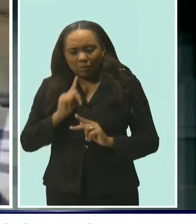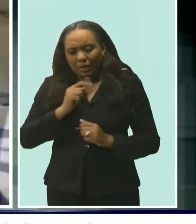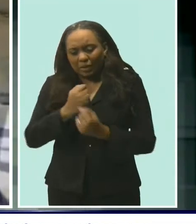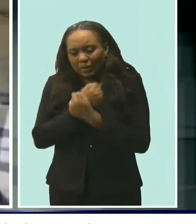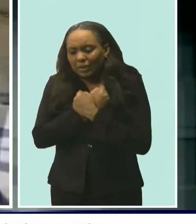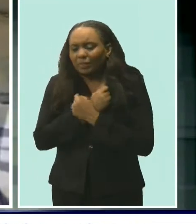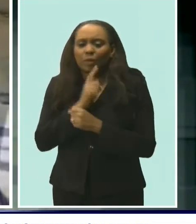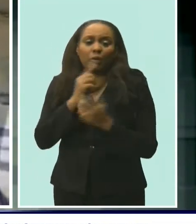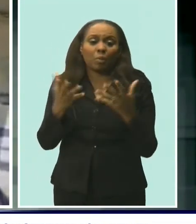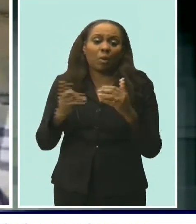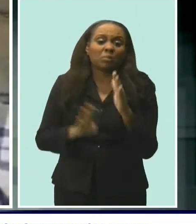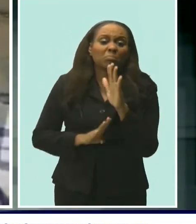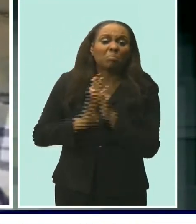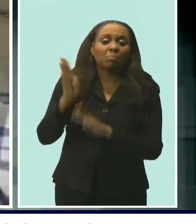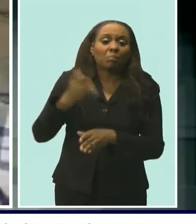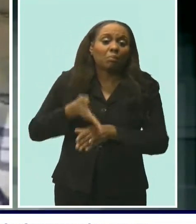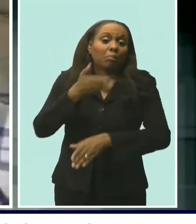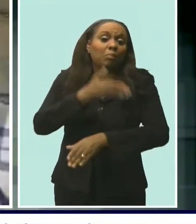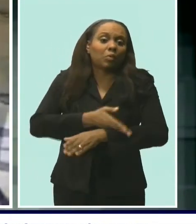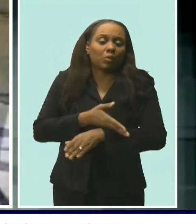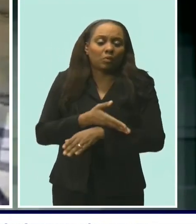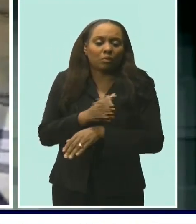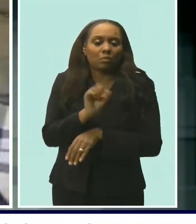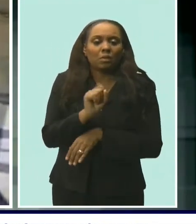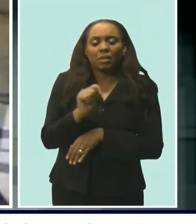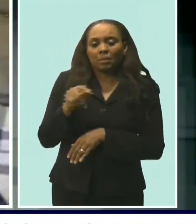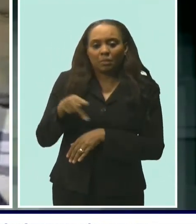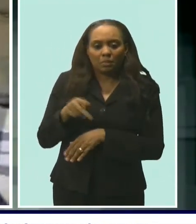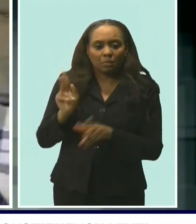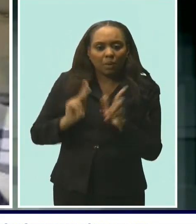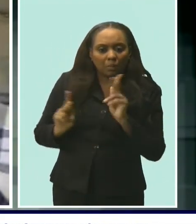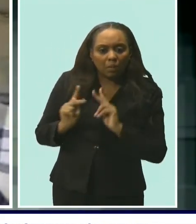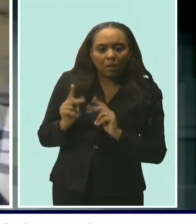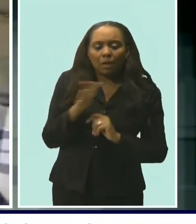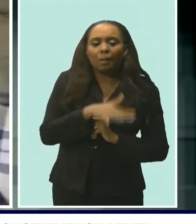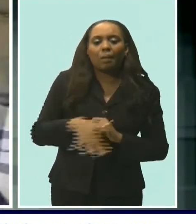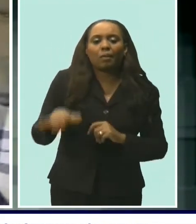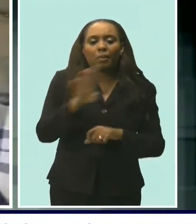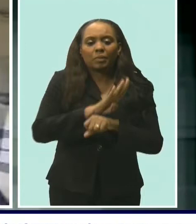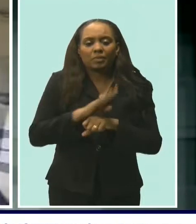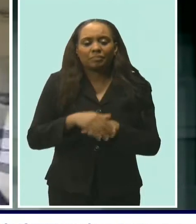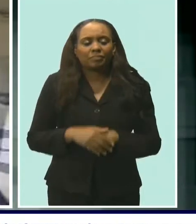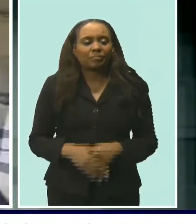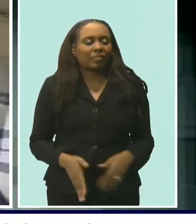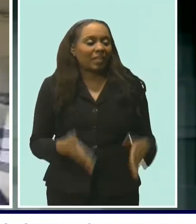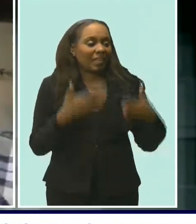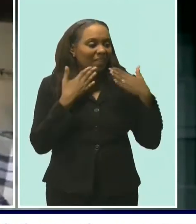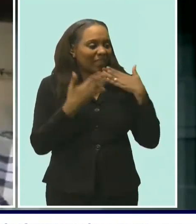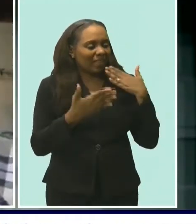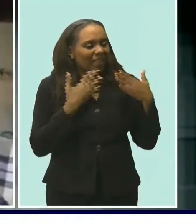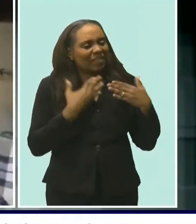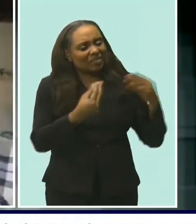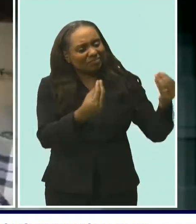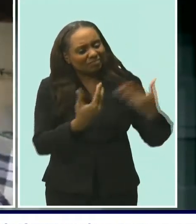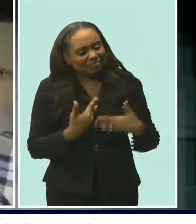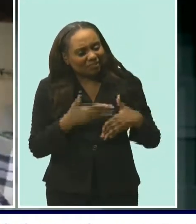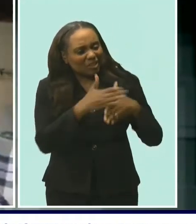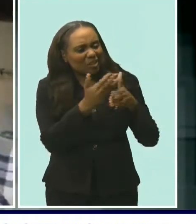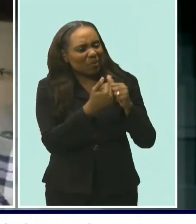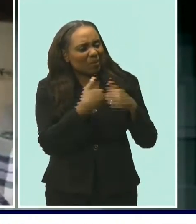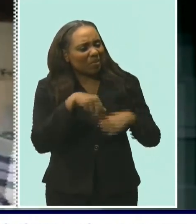law of St. Peter and the law of Barbados as a whole. Mr. Boyce, thank you so much for speaking with us this